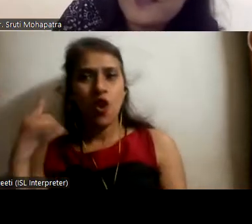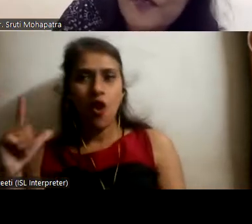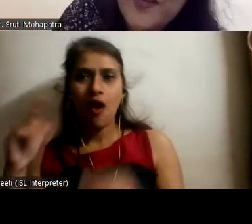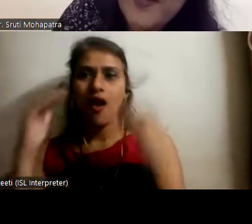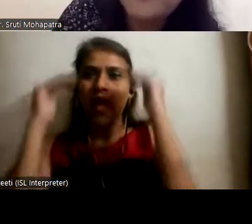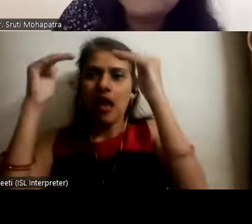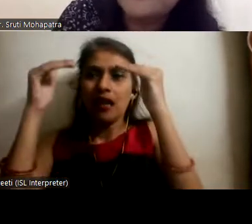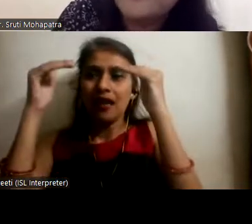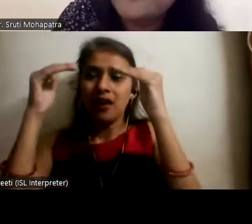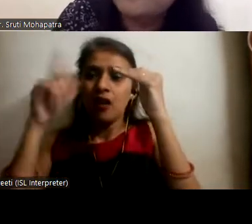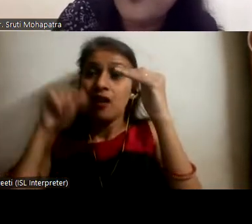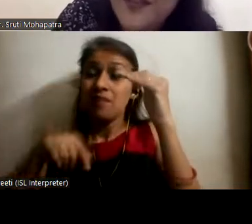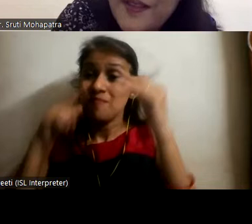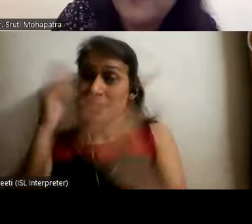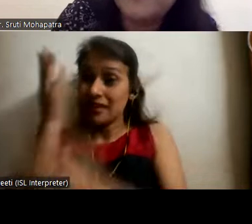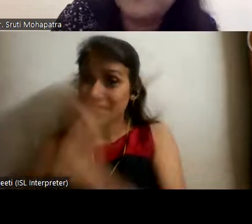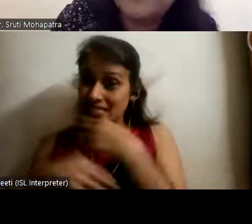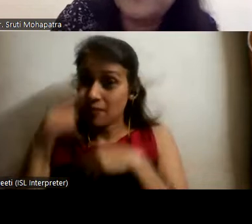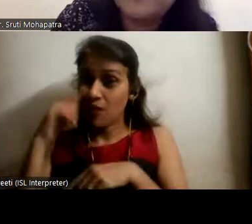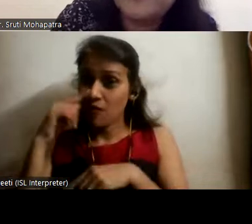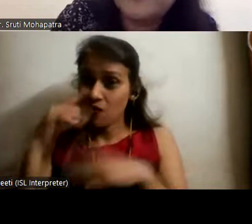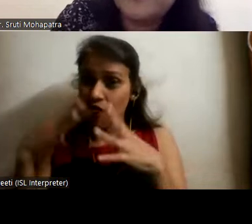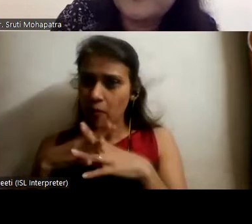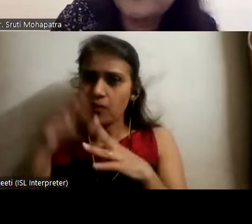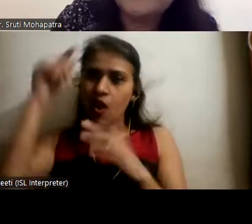were suffering started exploiting them.